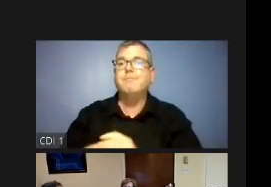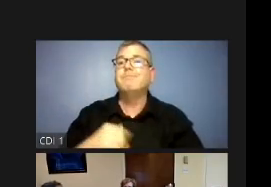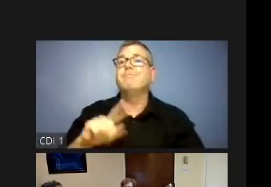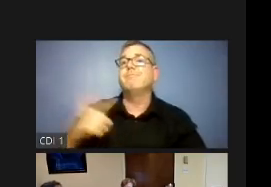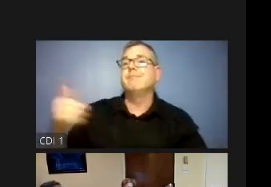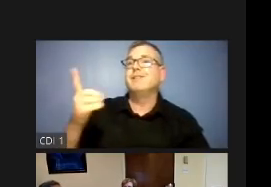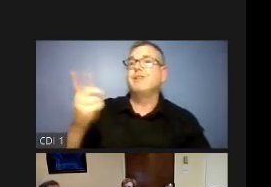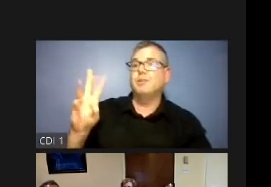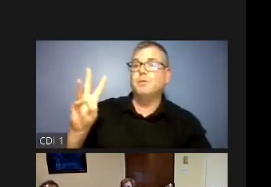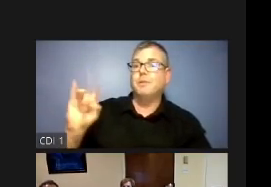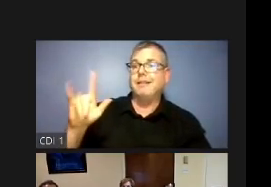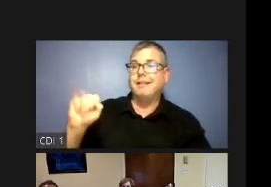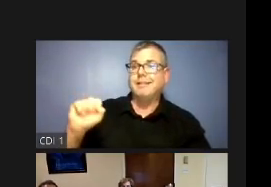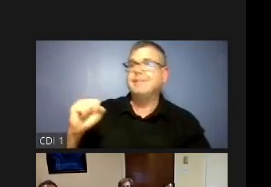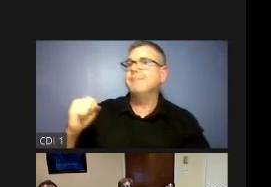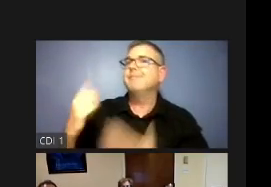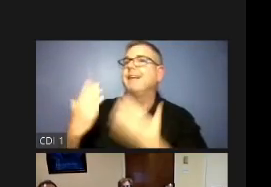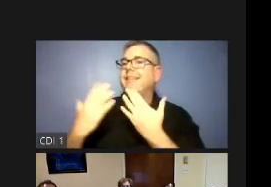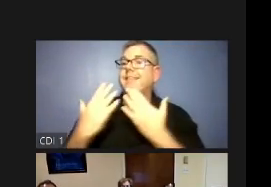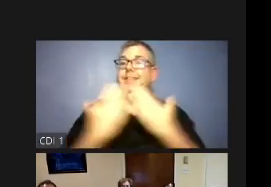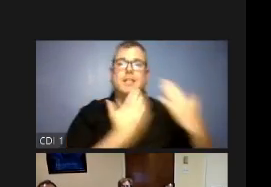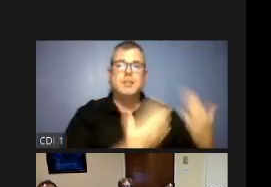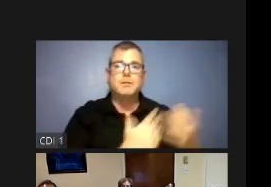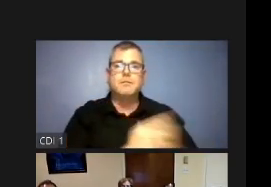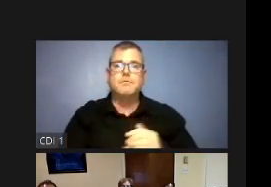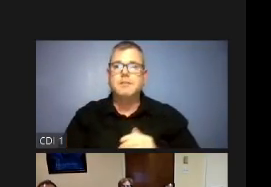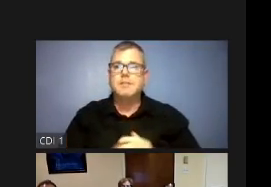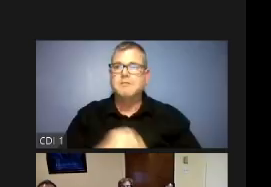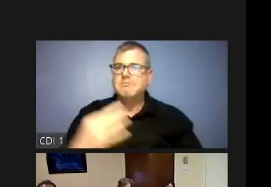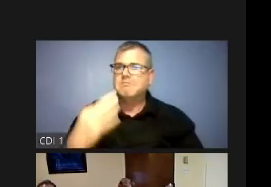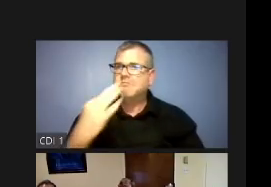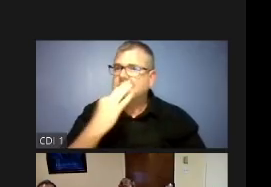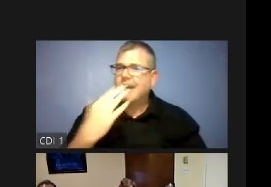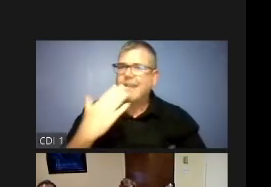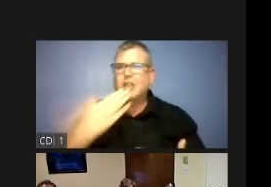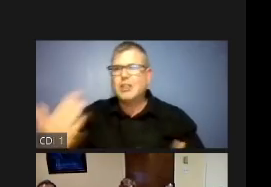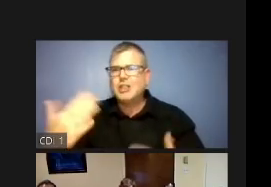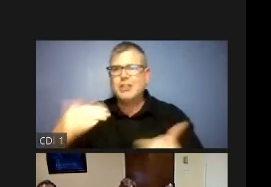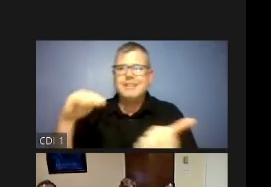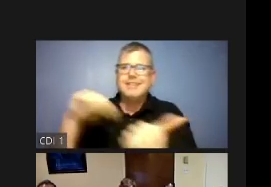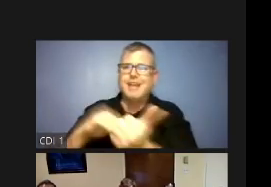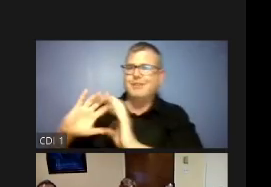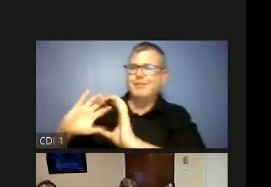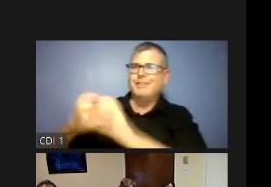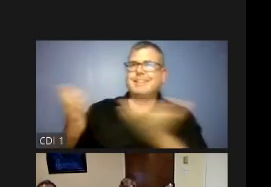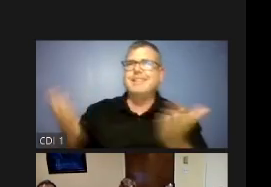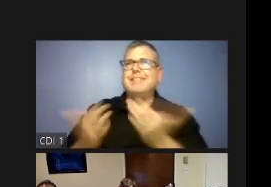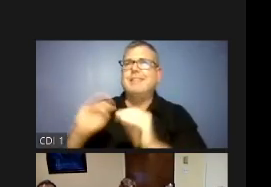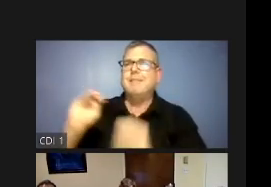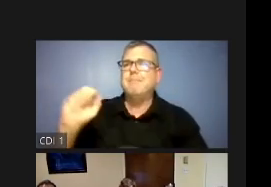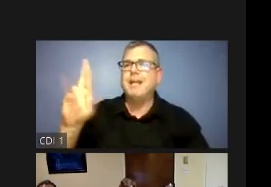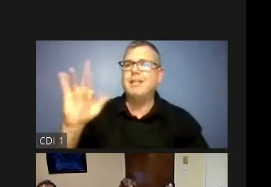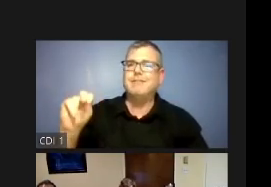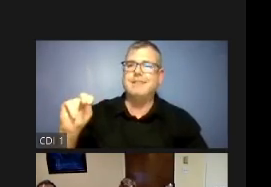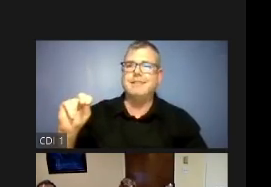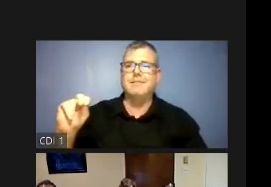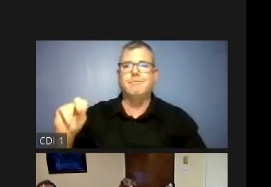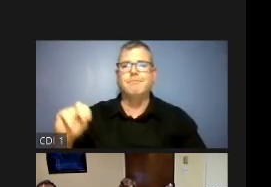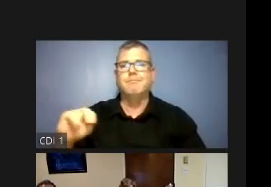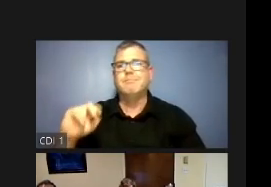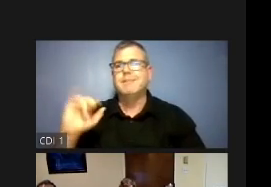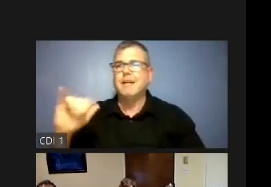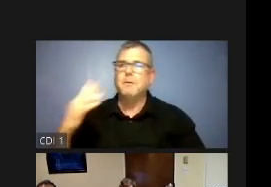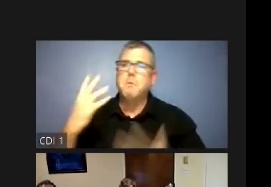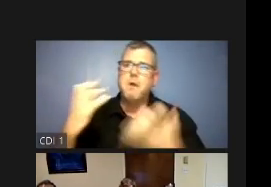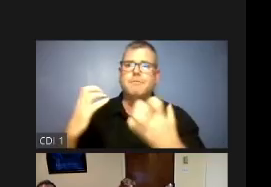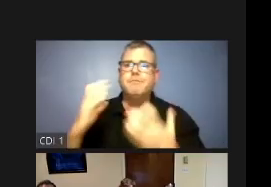of expertise we have right here in Marin County. And I have a personal gratitude to Dr. Marwa and the team